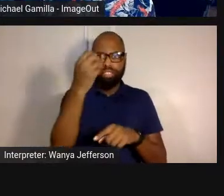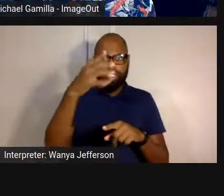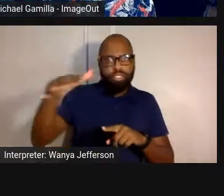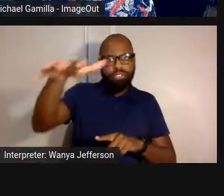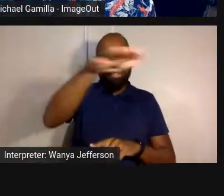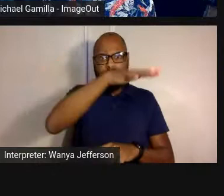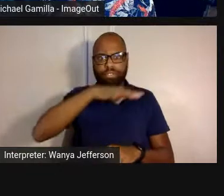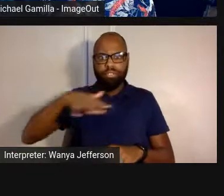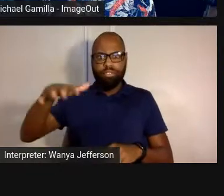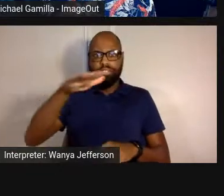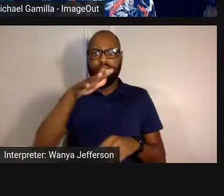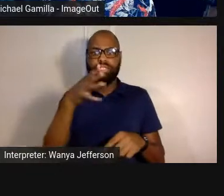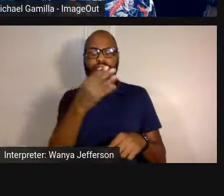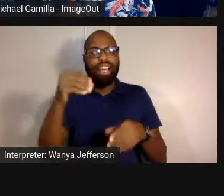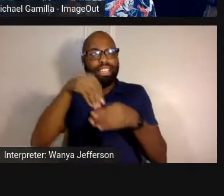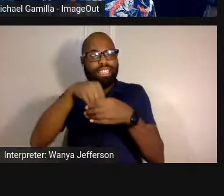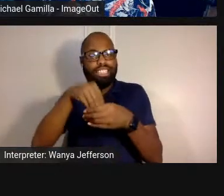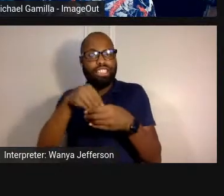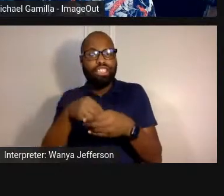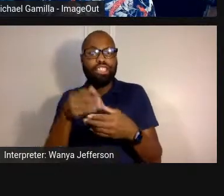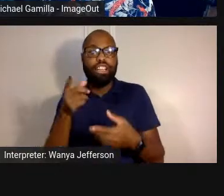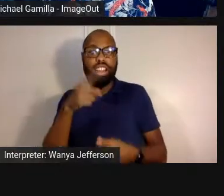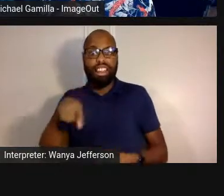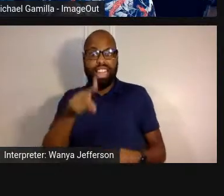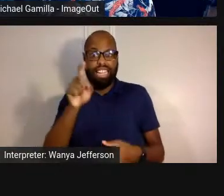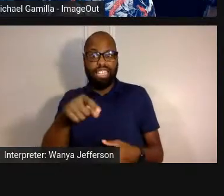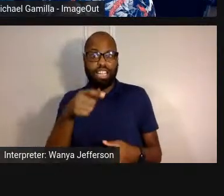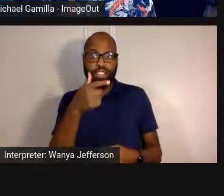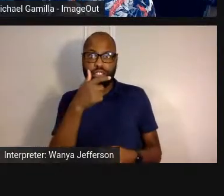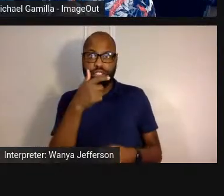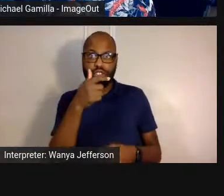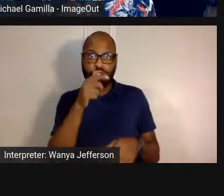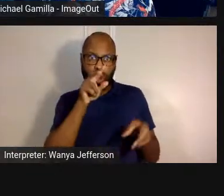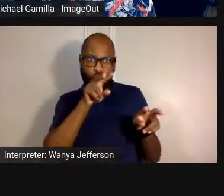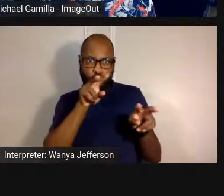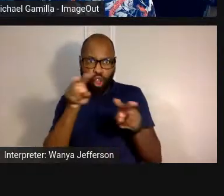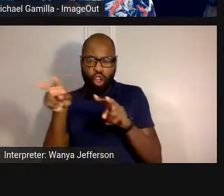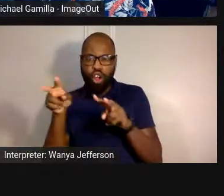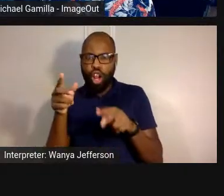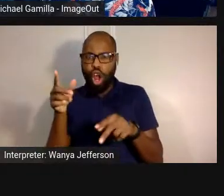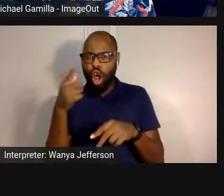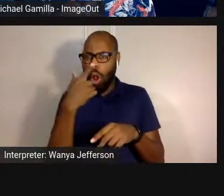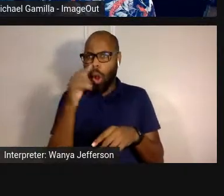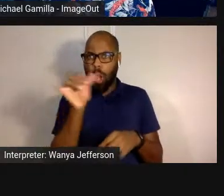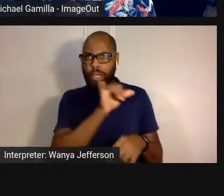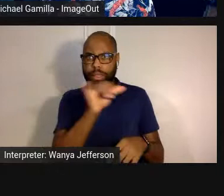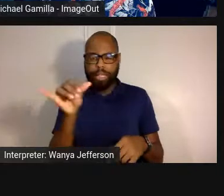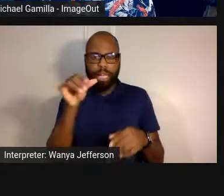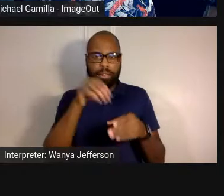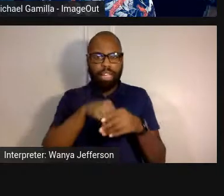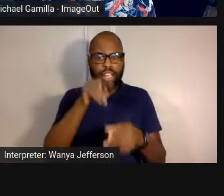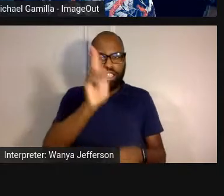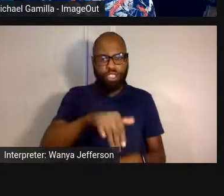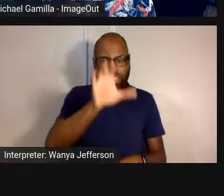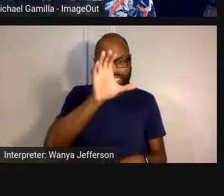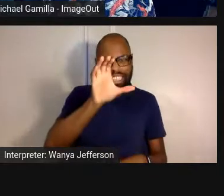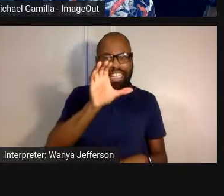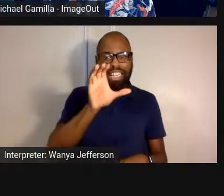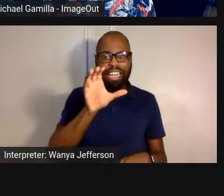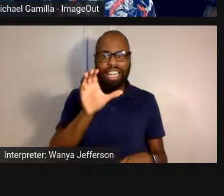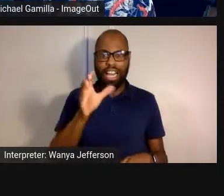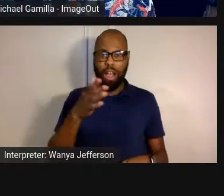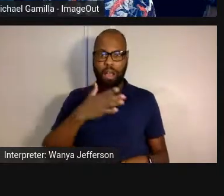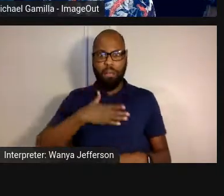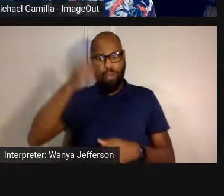well as interiors that they needed to look for that looked like that in New York. And that's what my brother